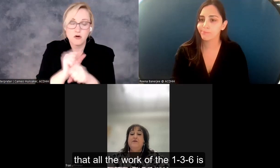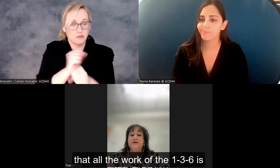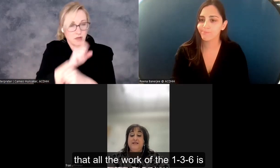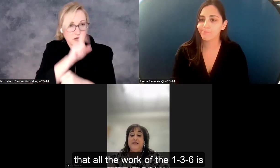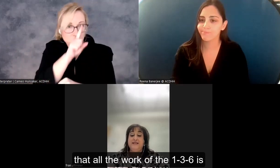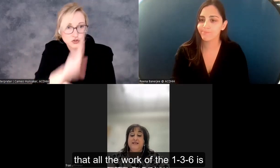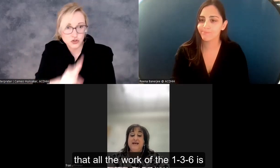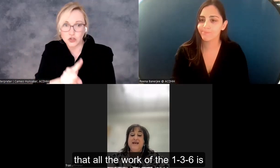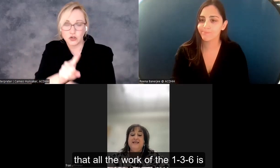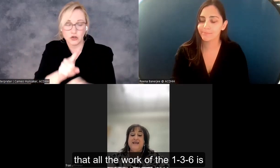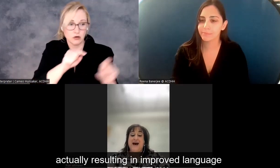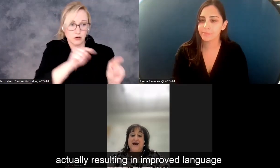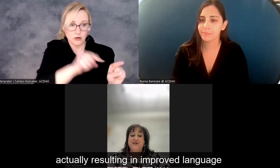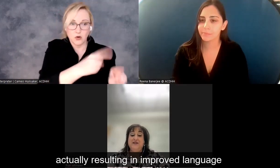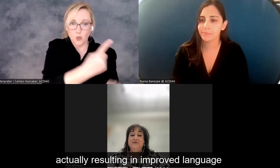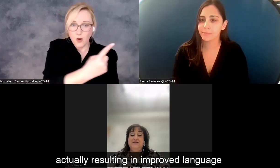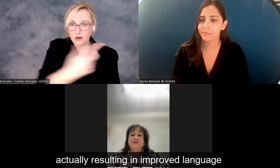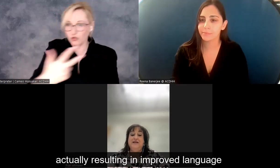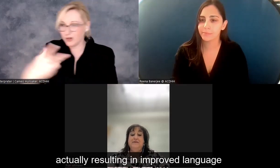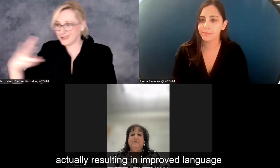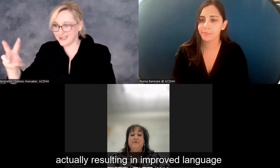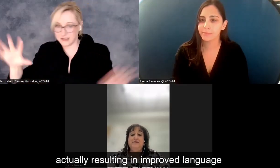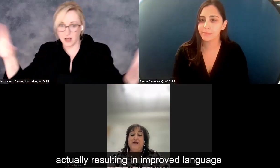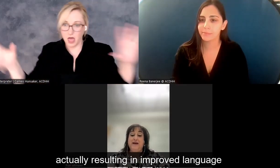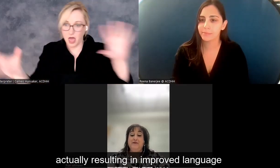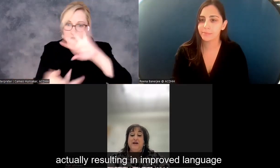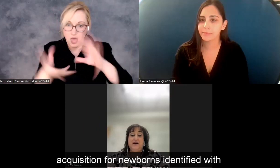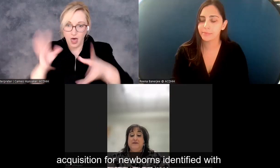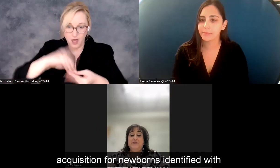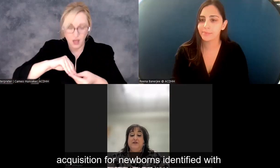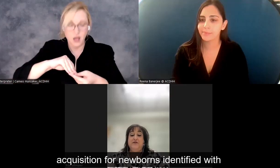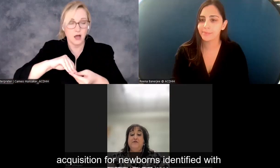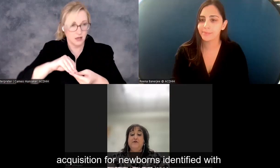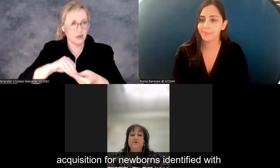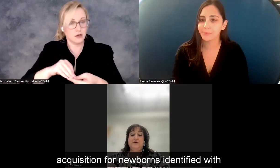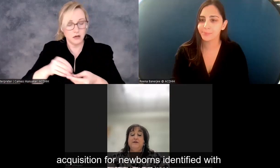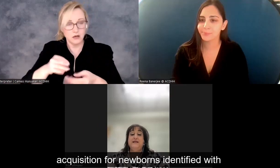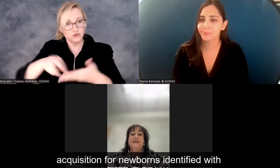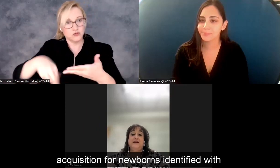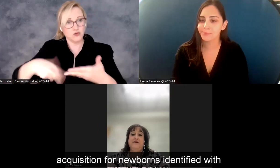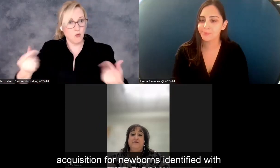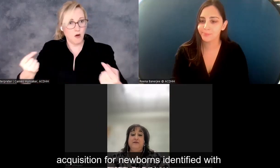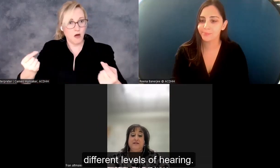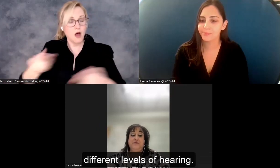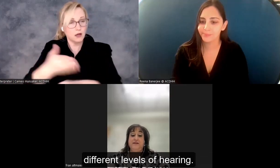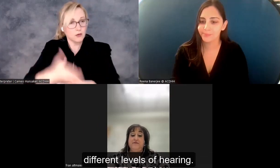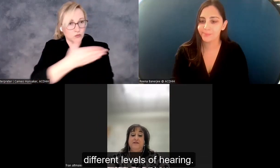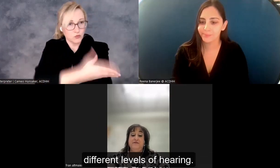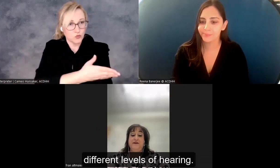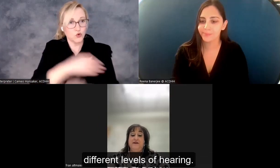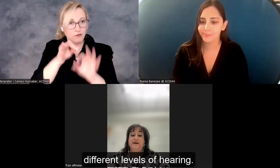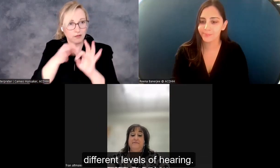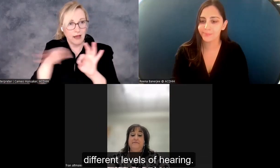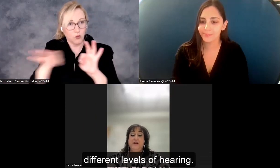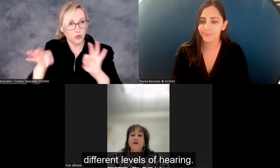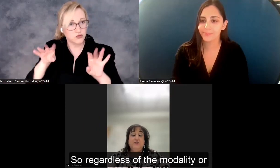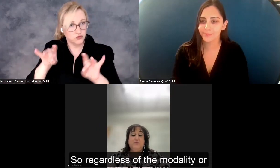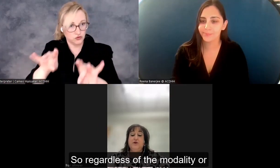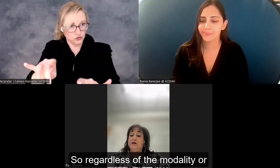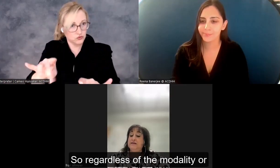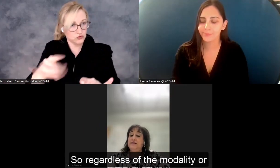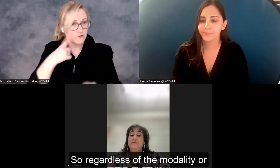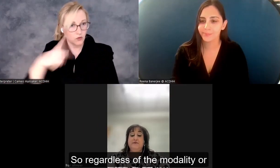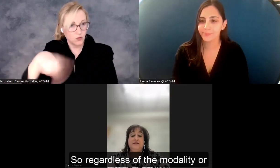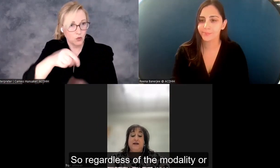the 136 is actually resulting in improved language acquisition for newborns identified with different levels of hearing.